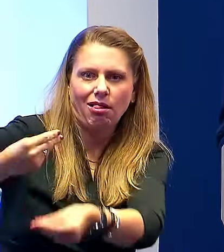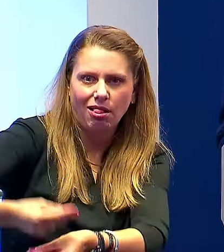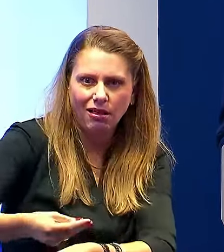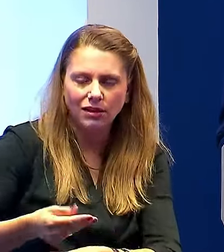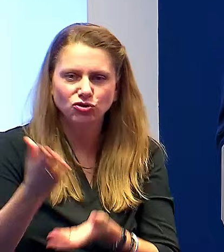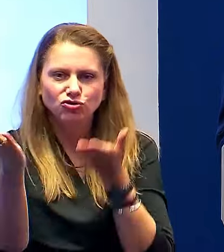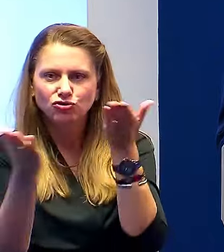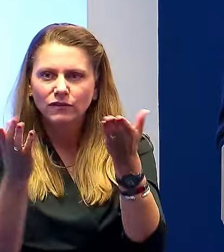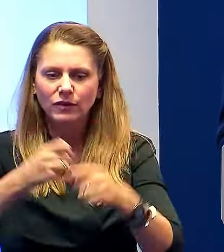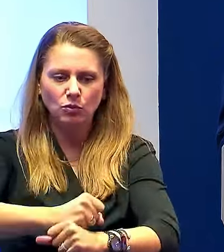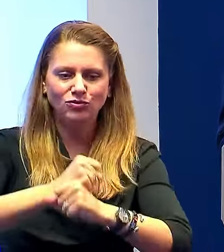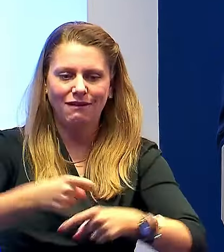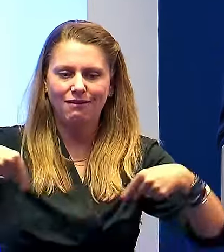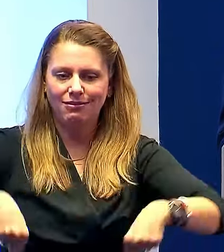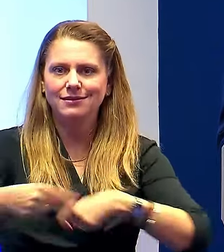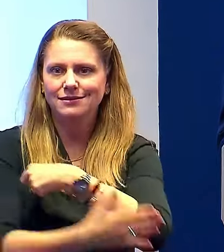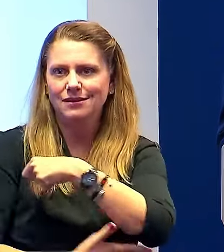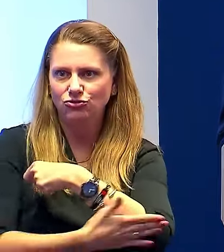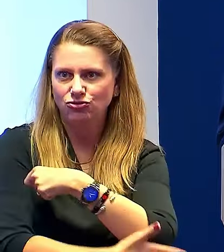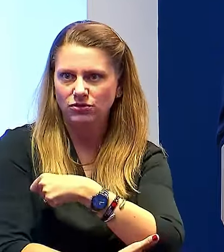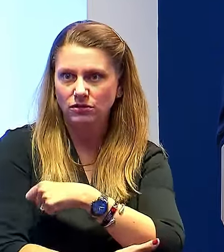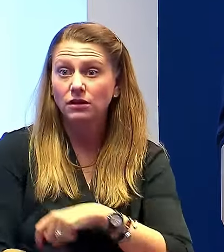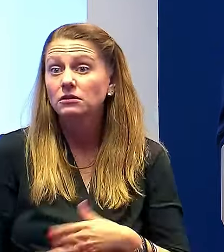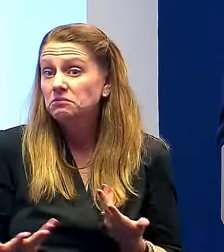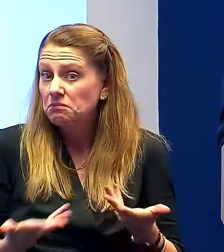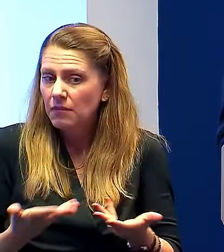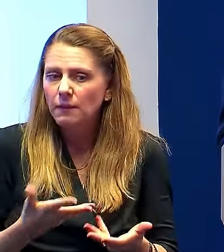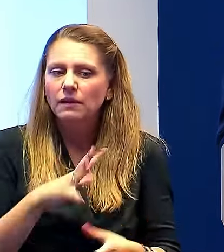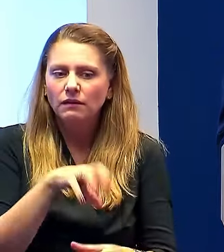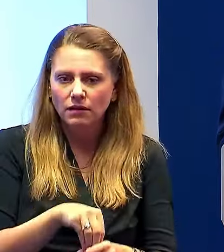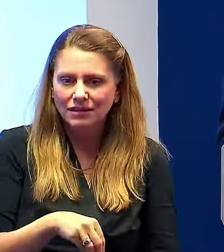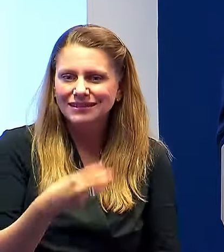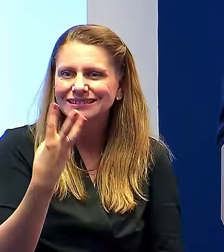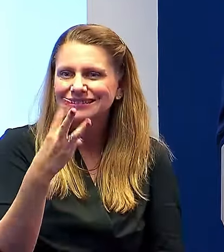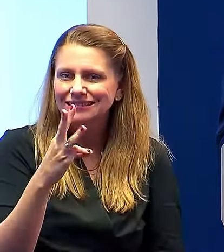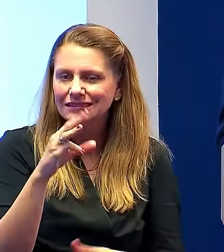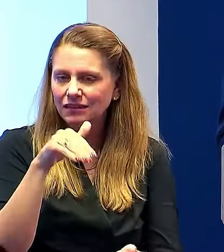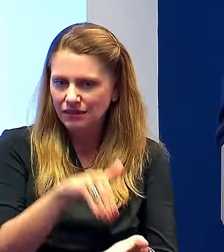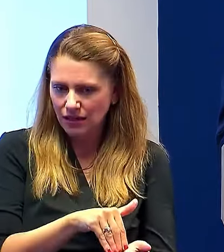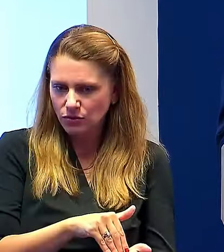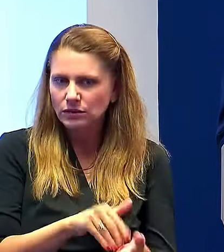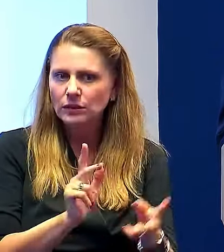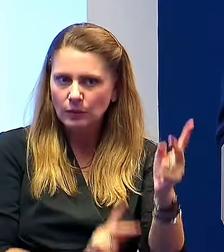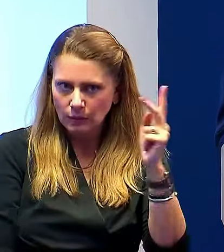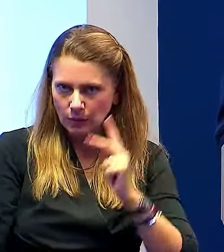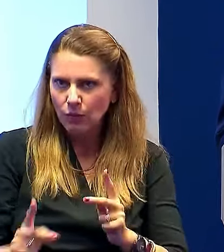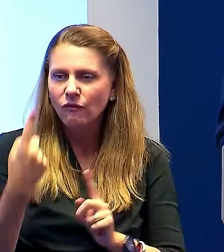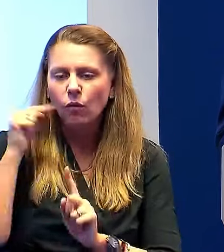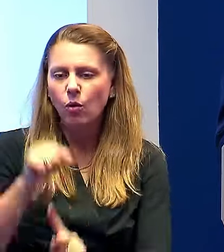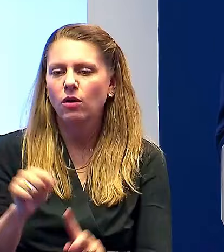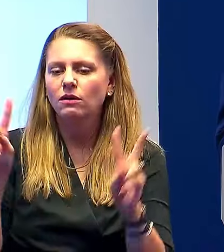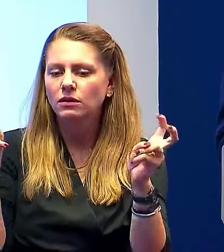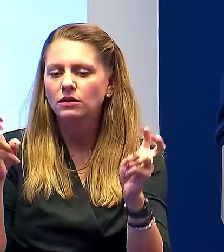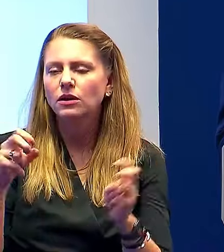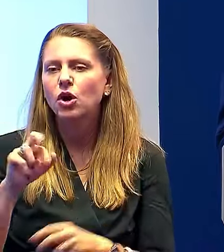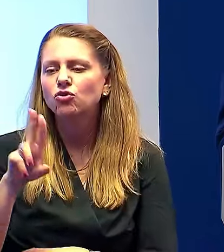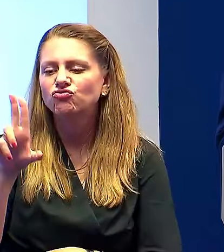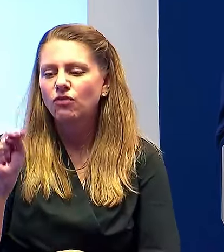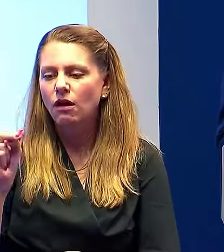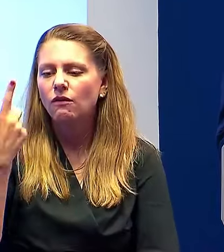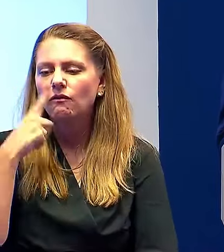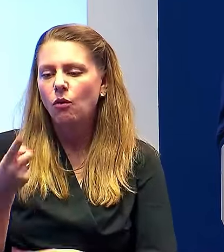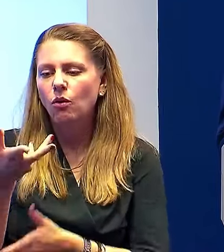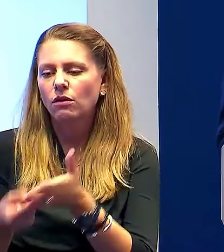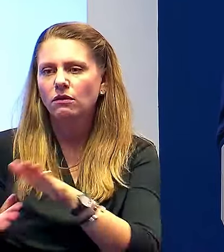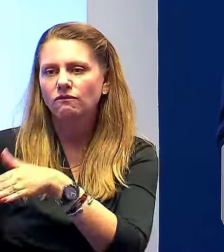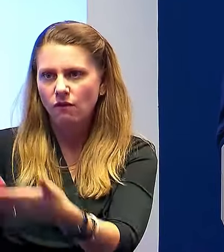was engaging 16,000 participants in the Run for the Fallen to pay homage, or distributing more than 50